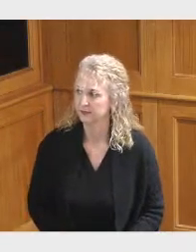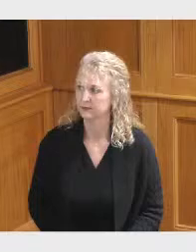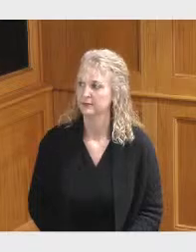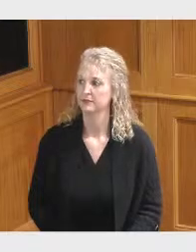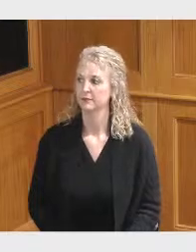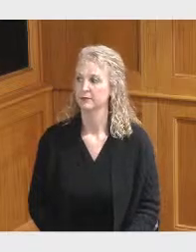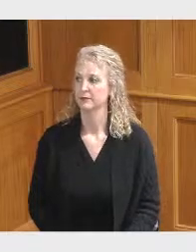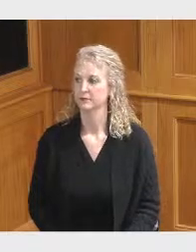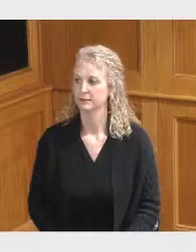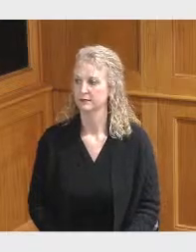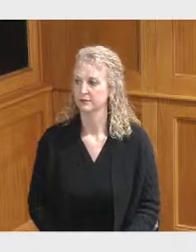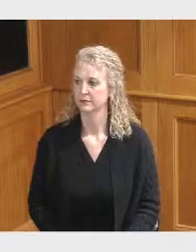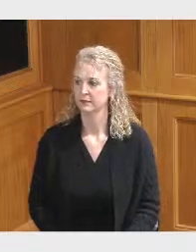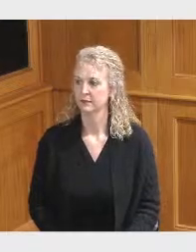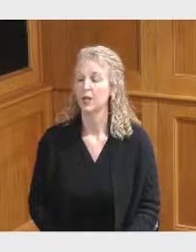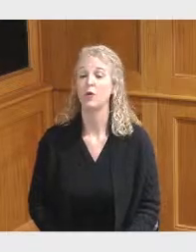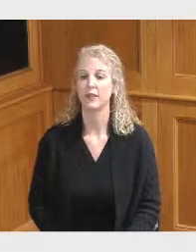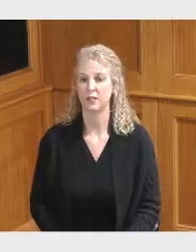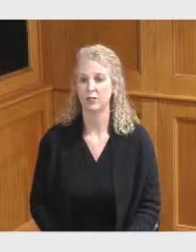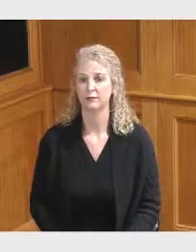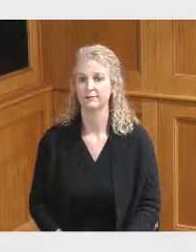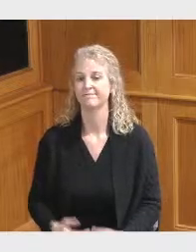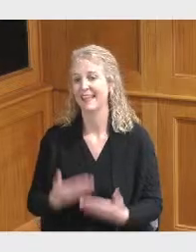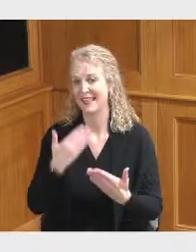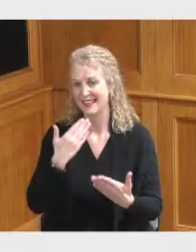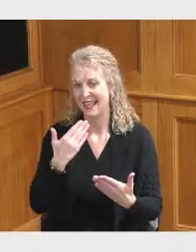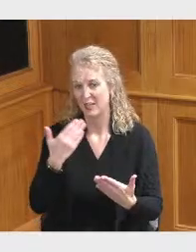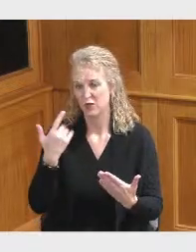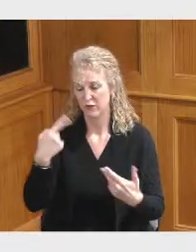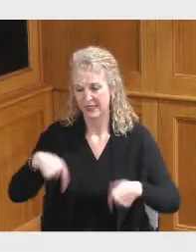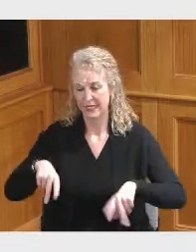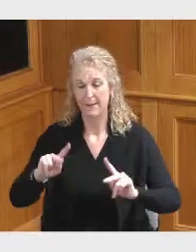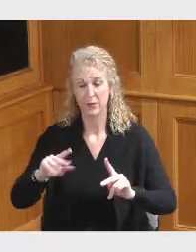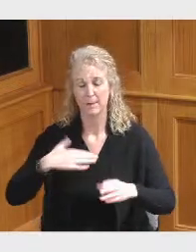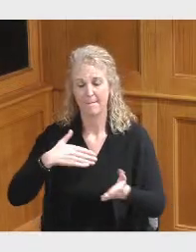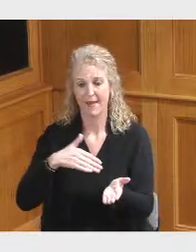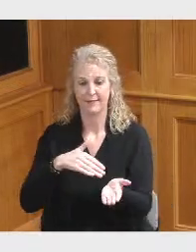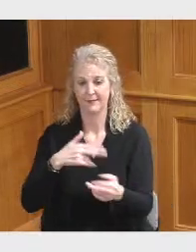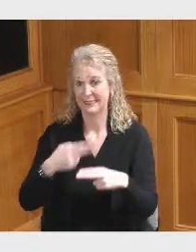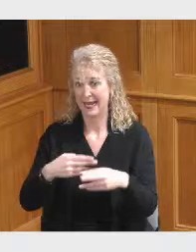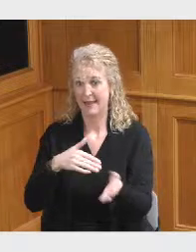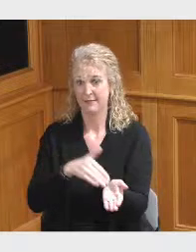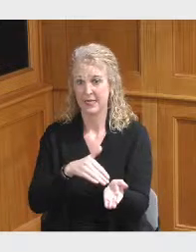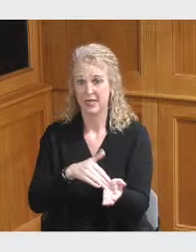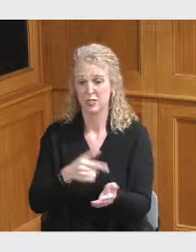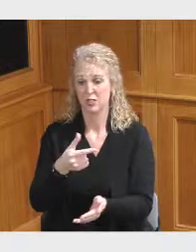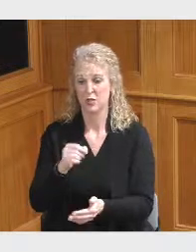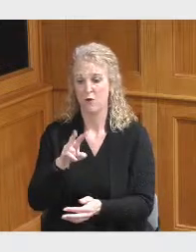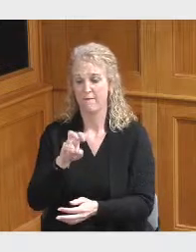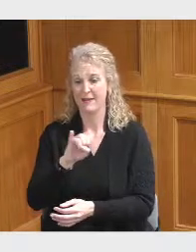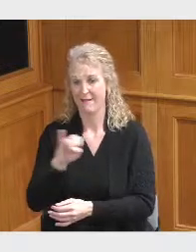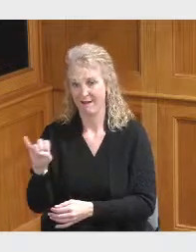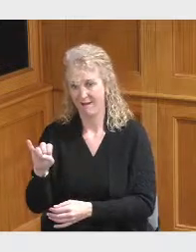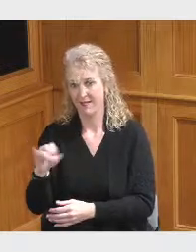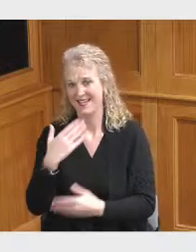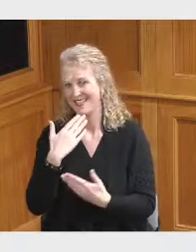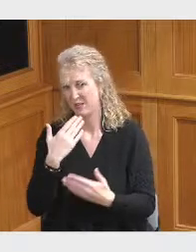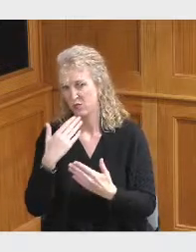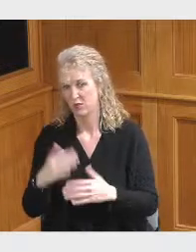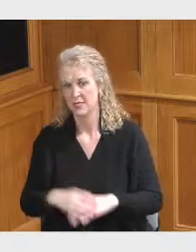Good morning, and thanks for giving us a chance to talk about organ donation.